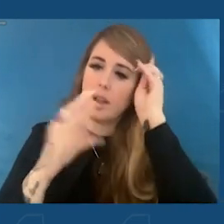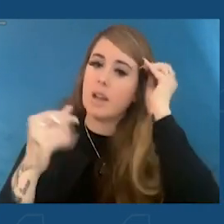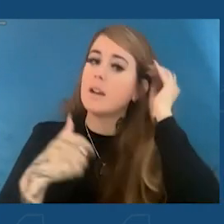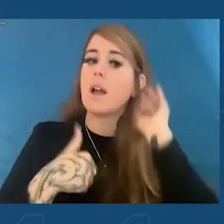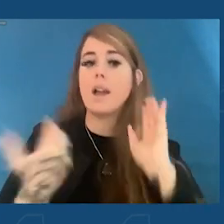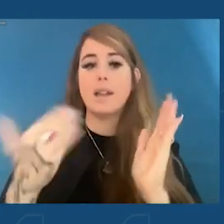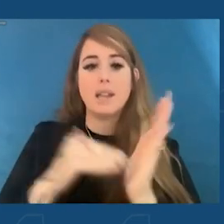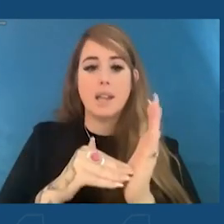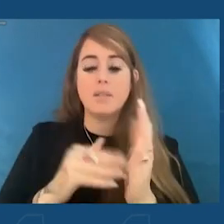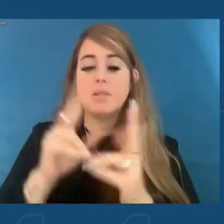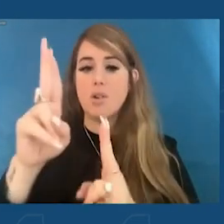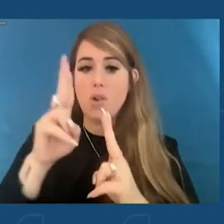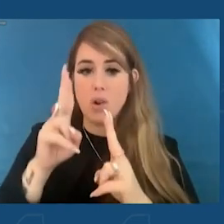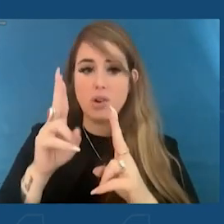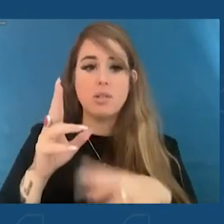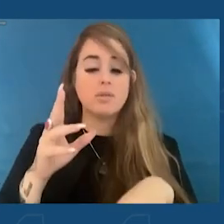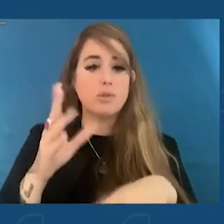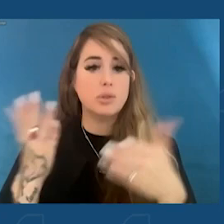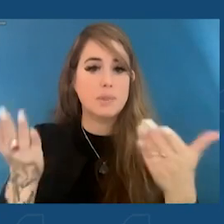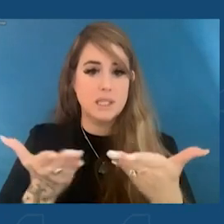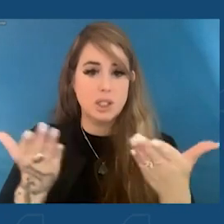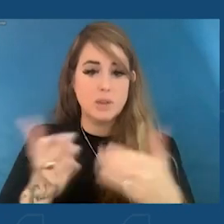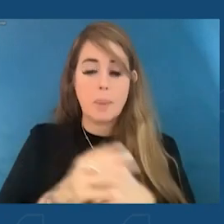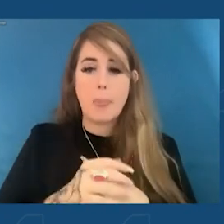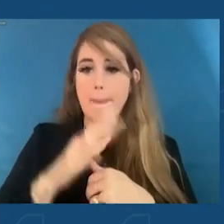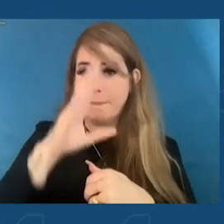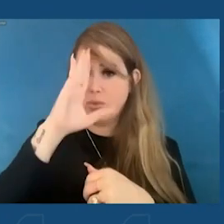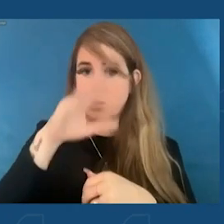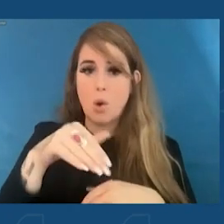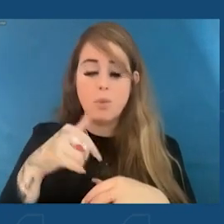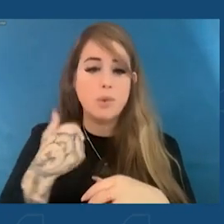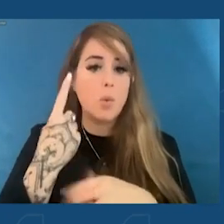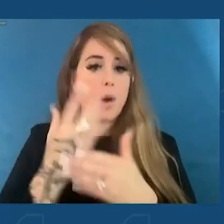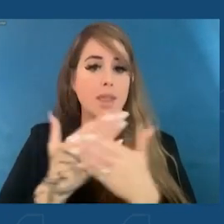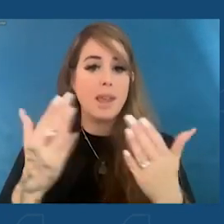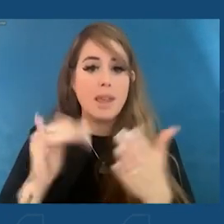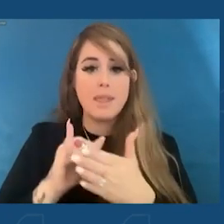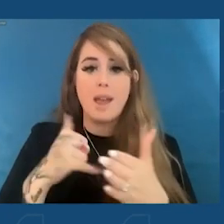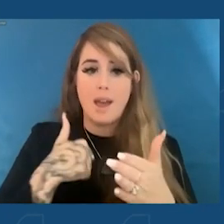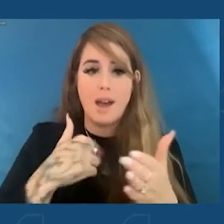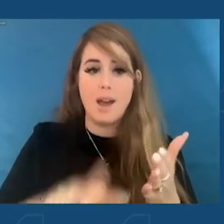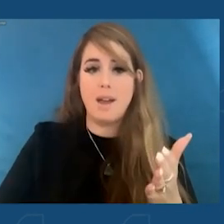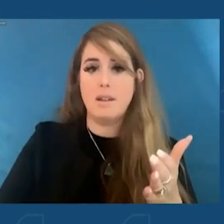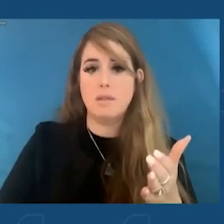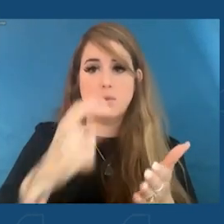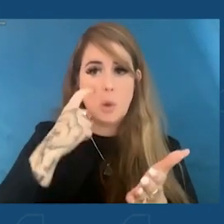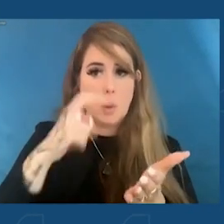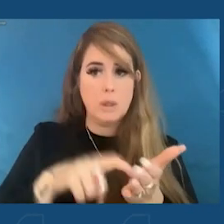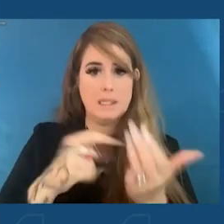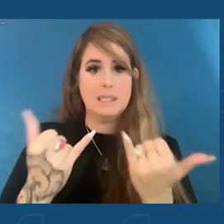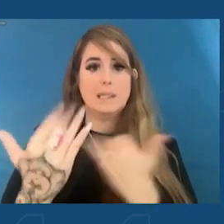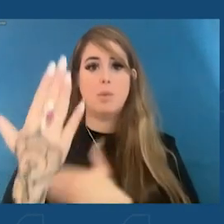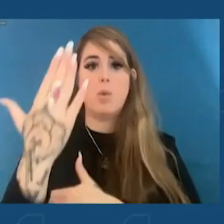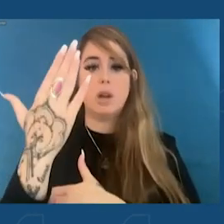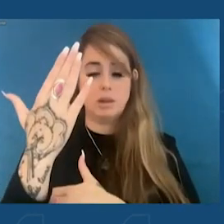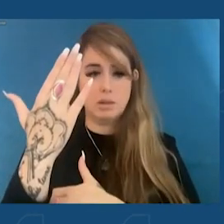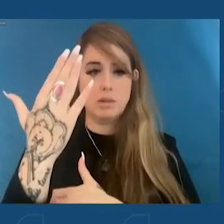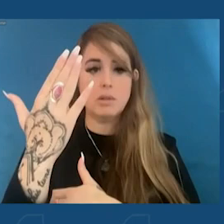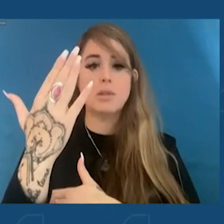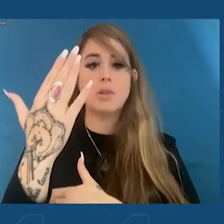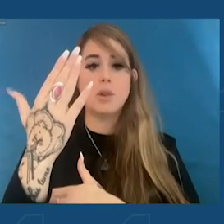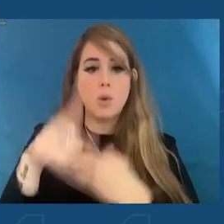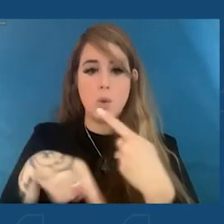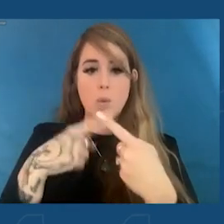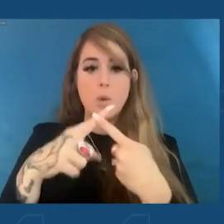an honor and a privilege for me to be here. You know, one of the things that I noticed this morning, when